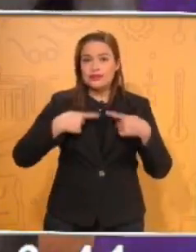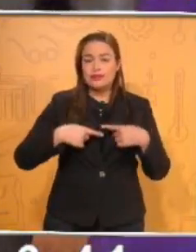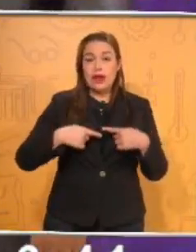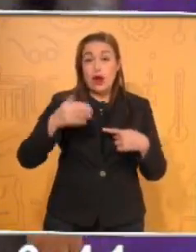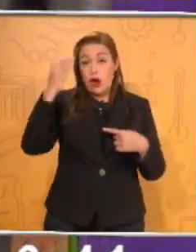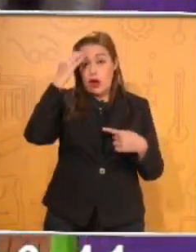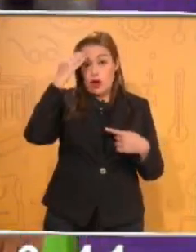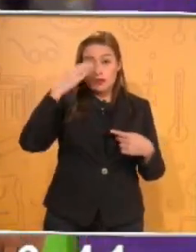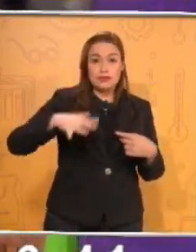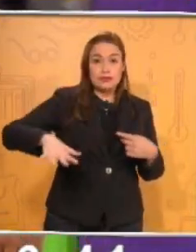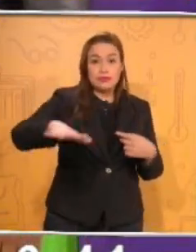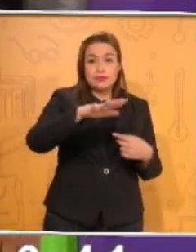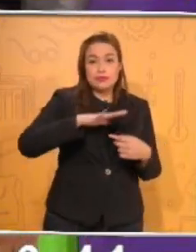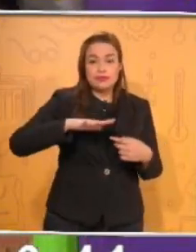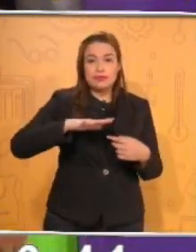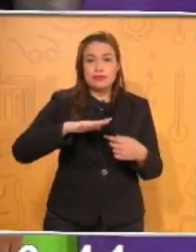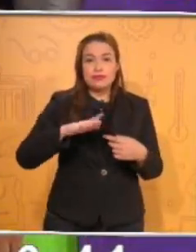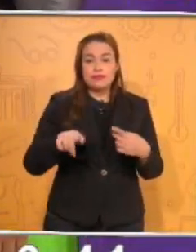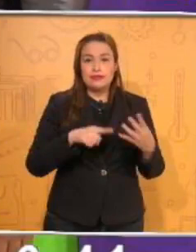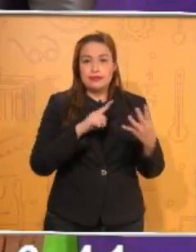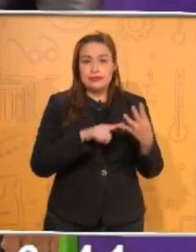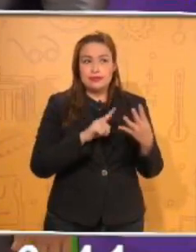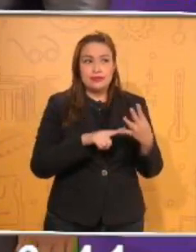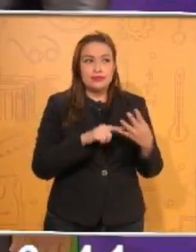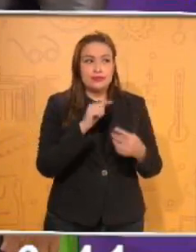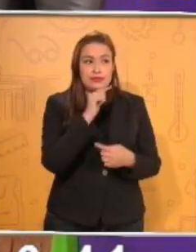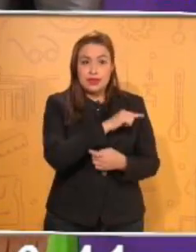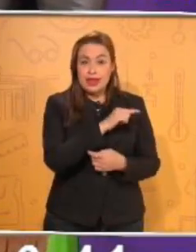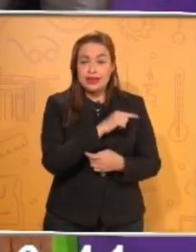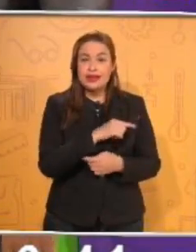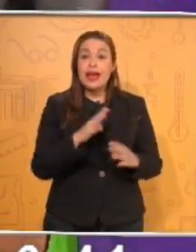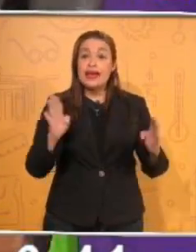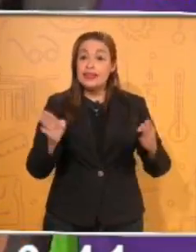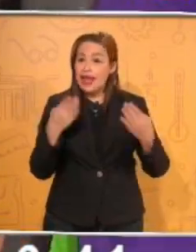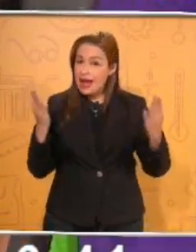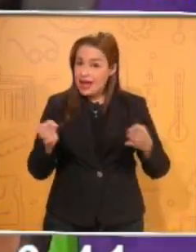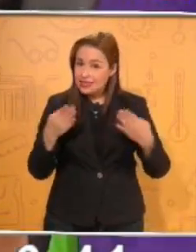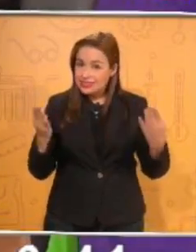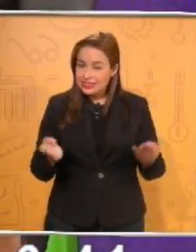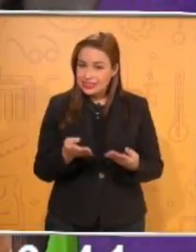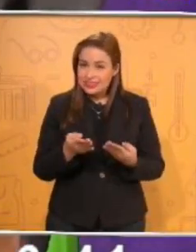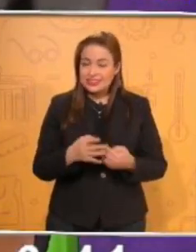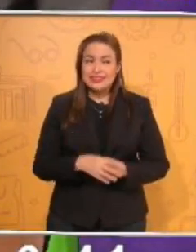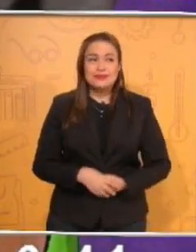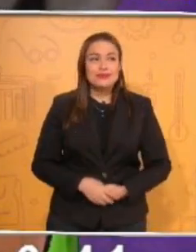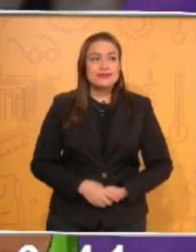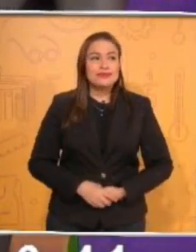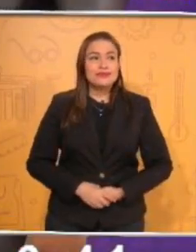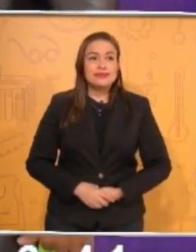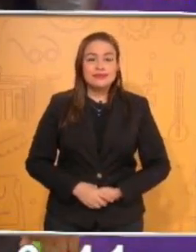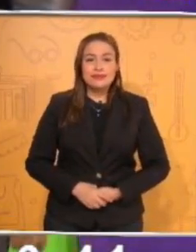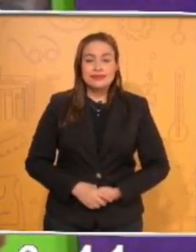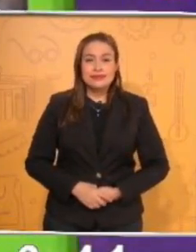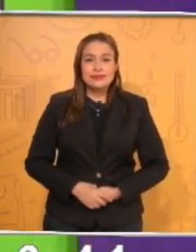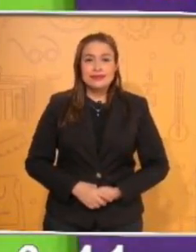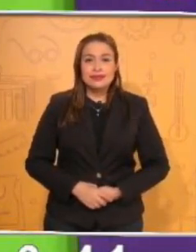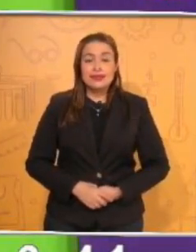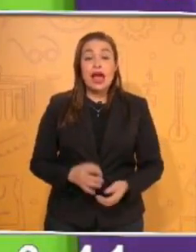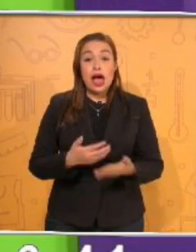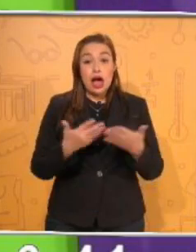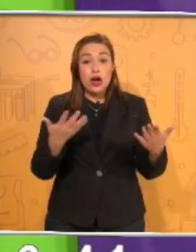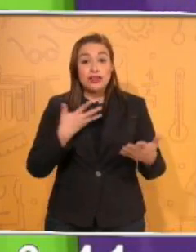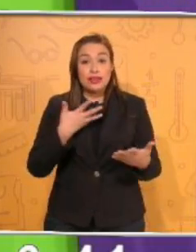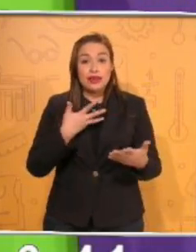They were dancing. We are talking about BTS band, okay? Then we will have